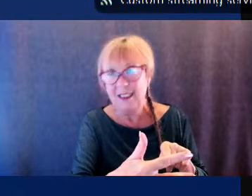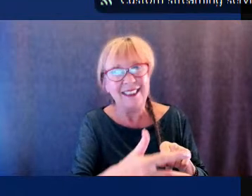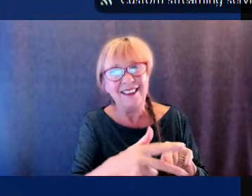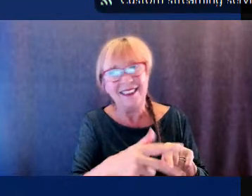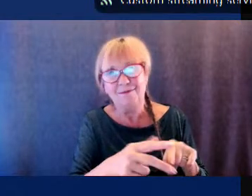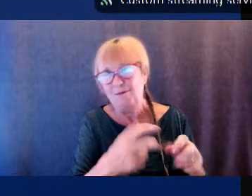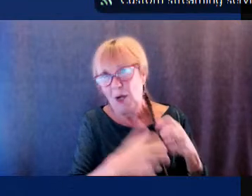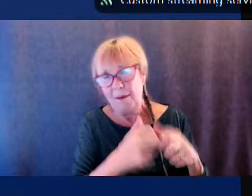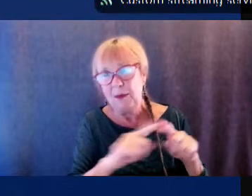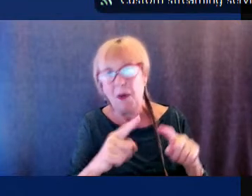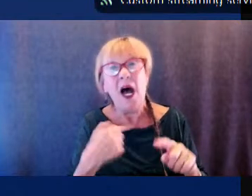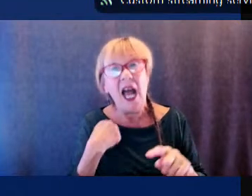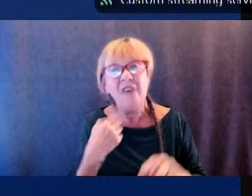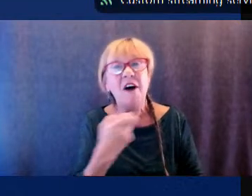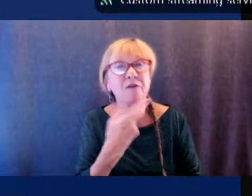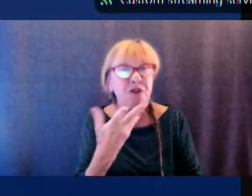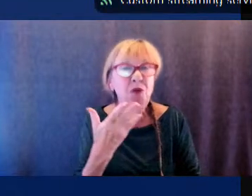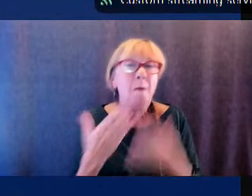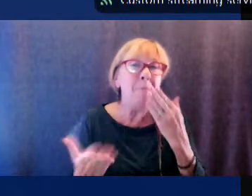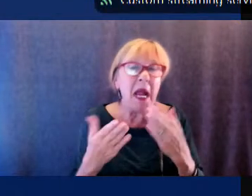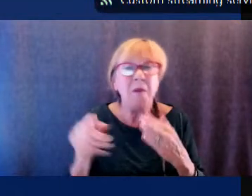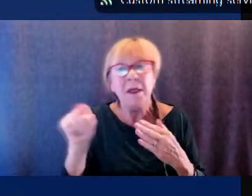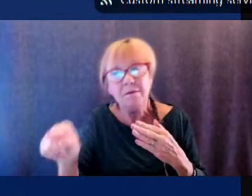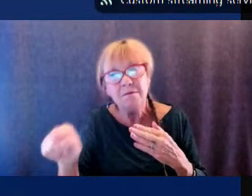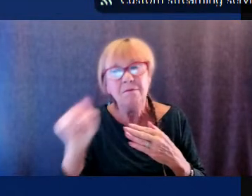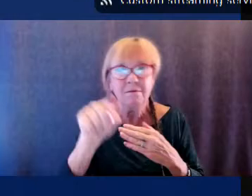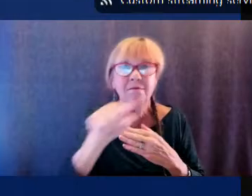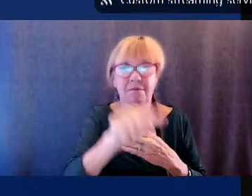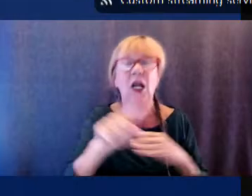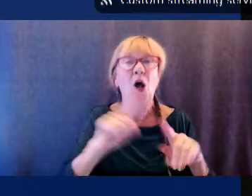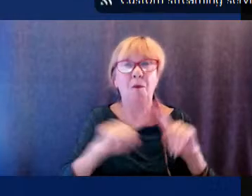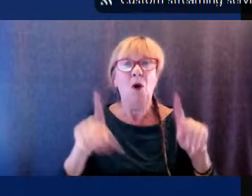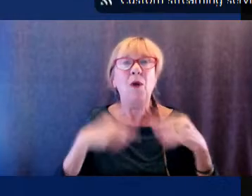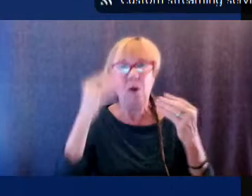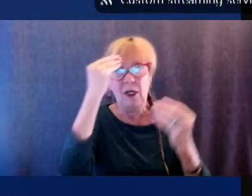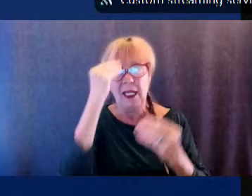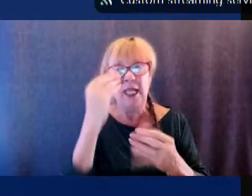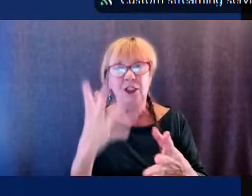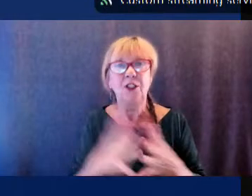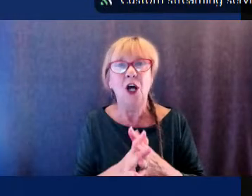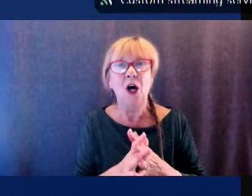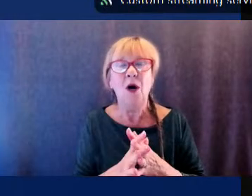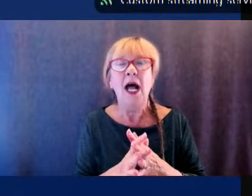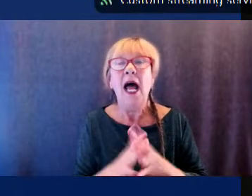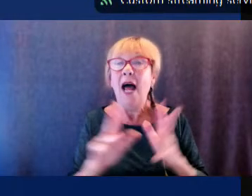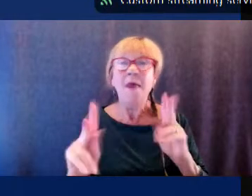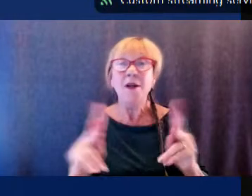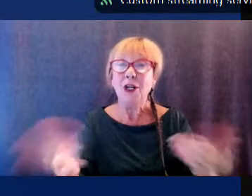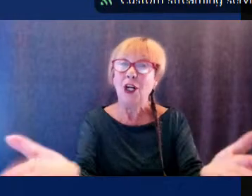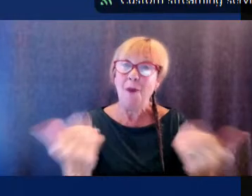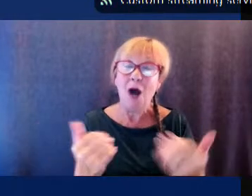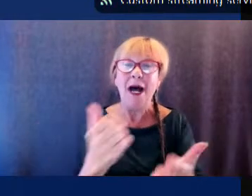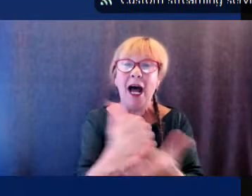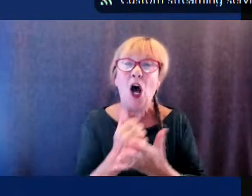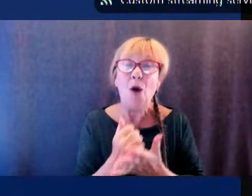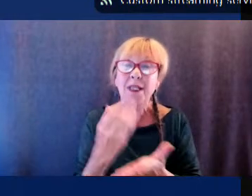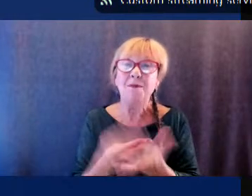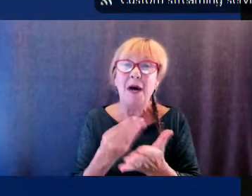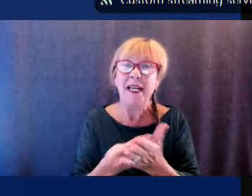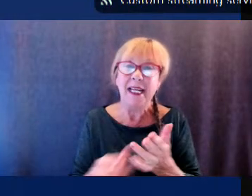couple possible places, and we look forward to seeing the community come out and help us raise money for Altadena. We're partnering with